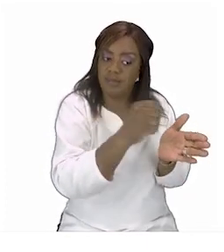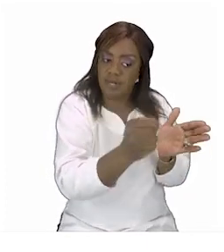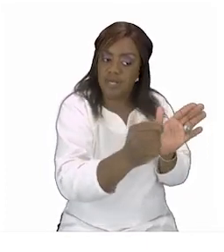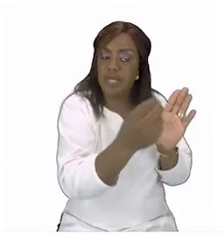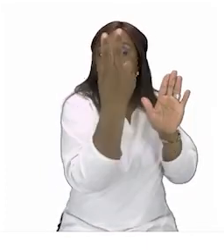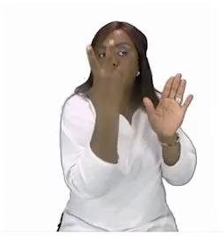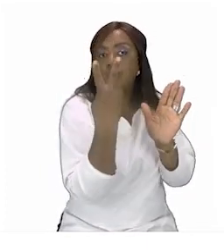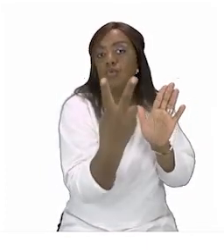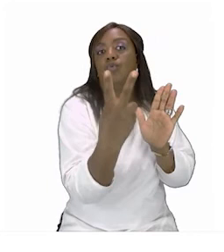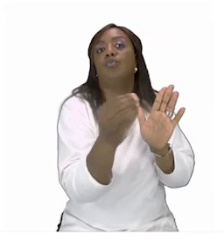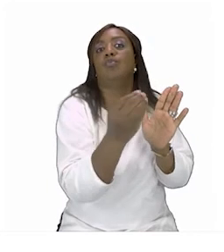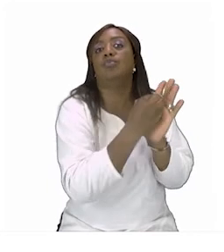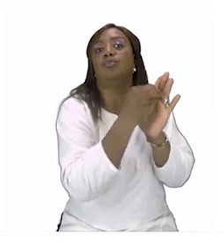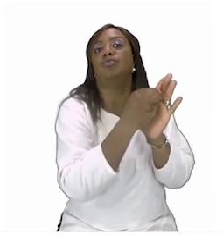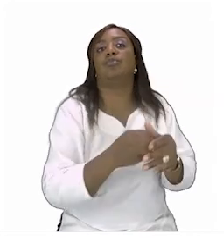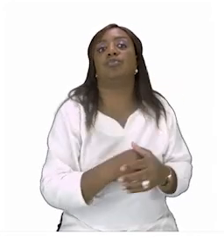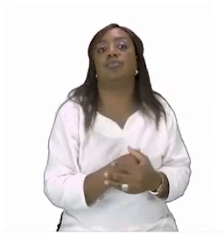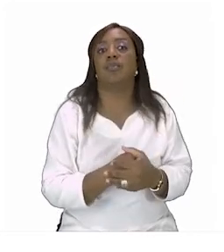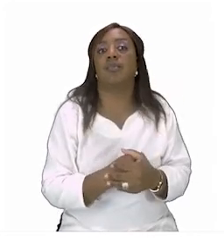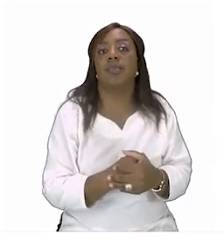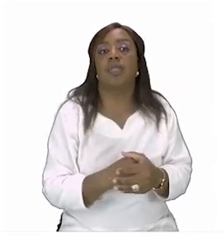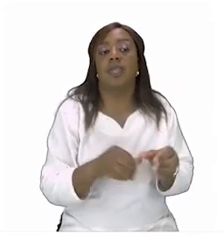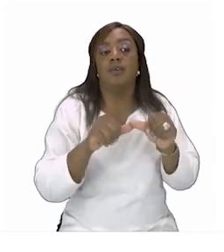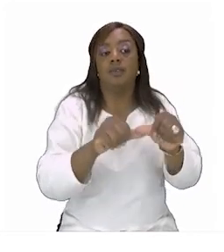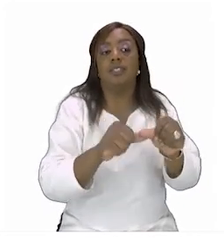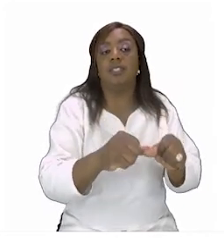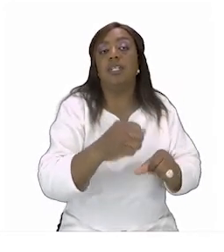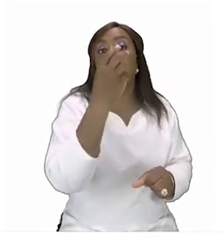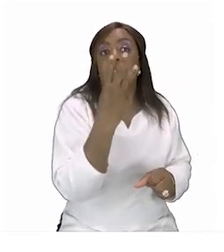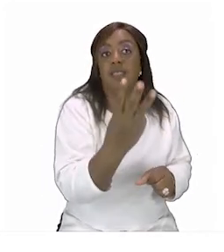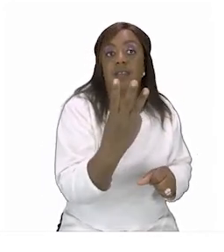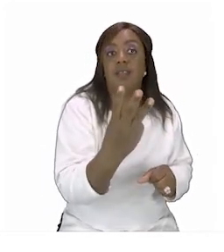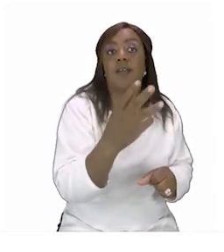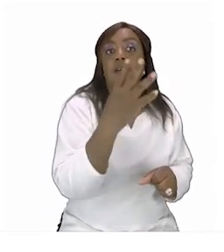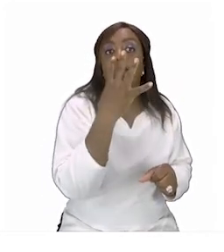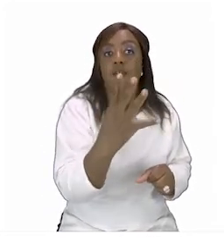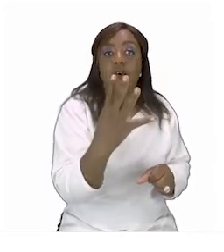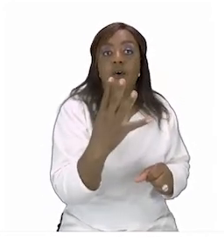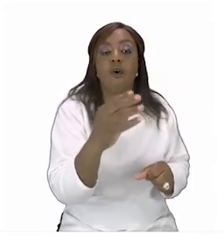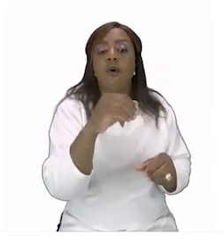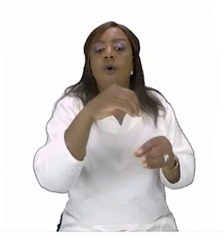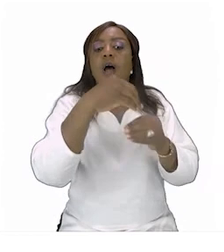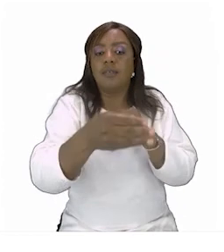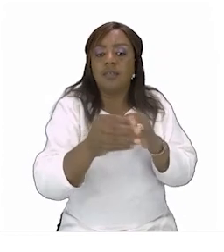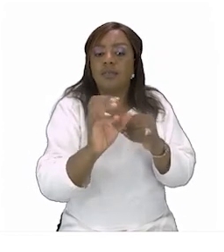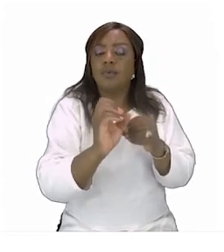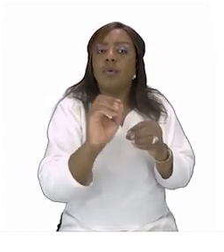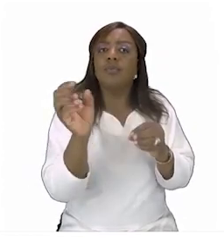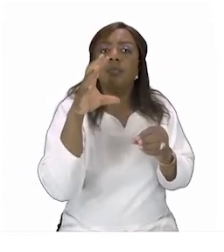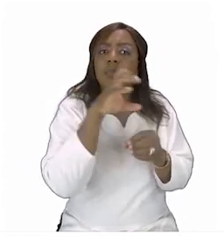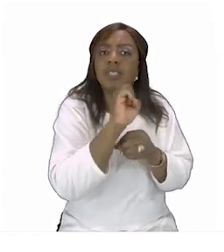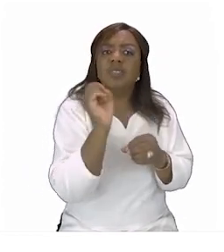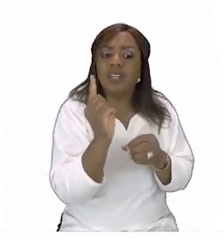the number 2. You are going to complete both boxes. Remember to